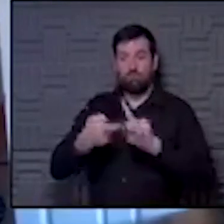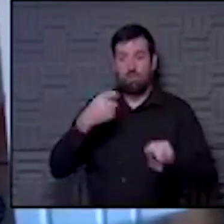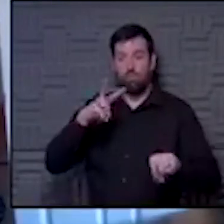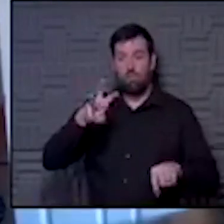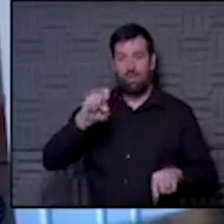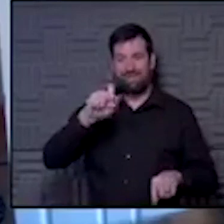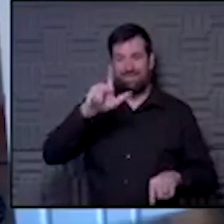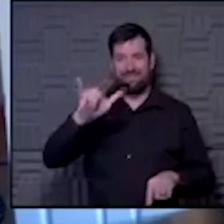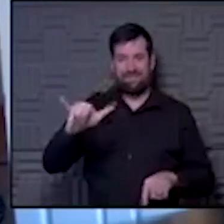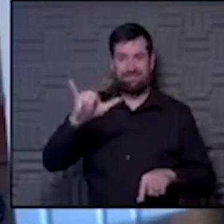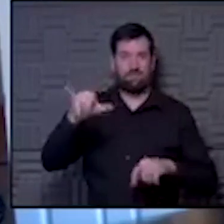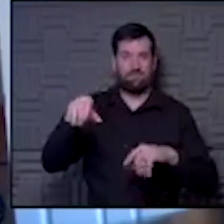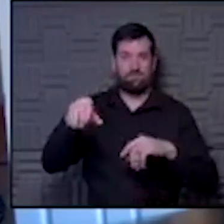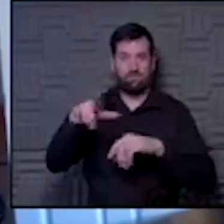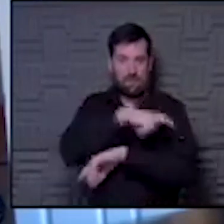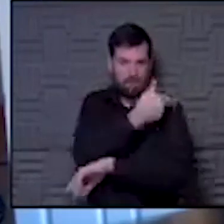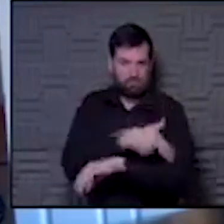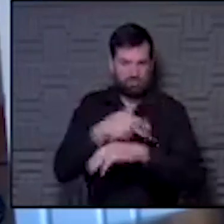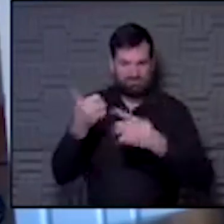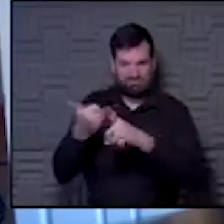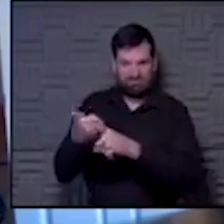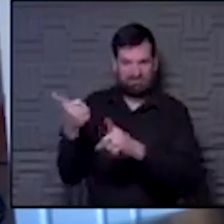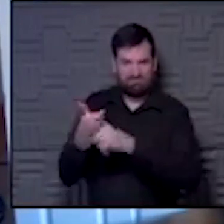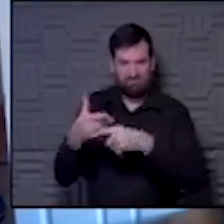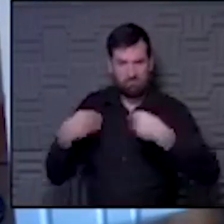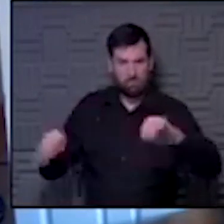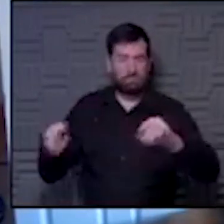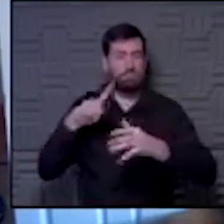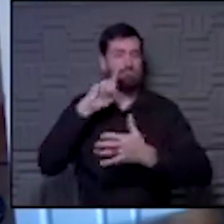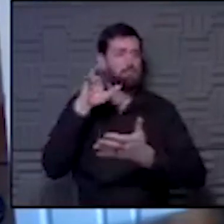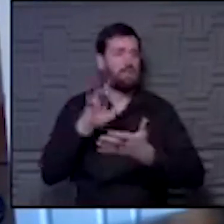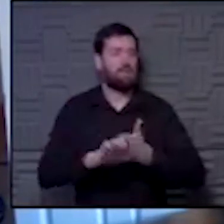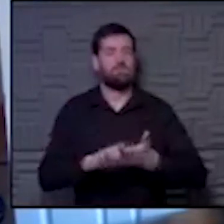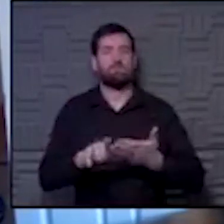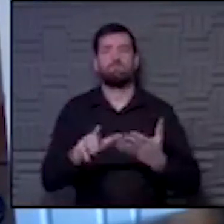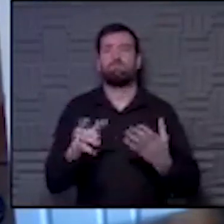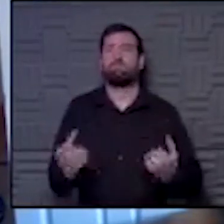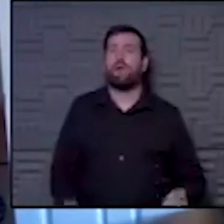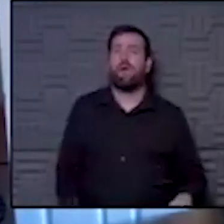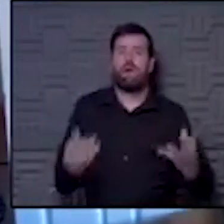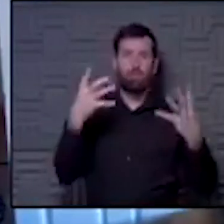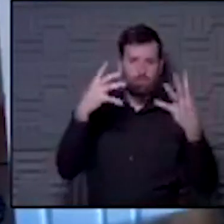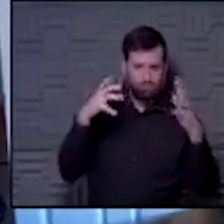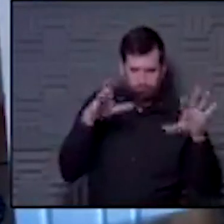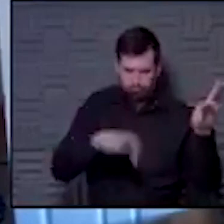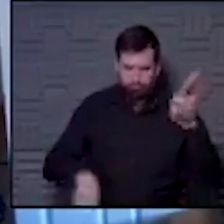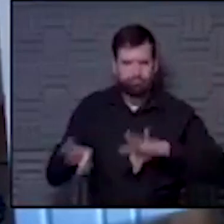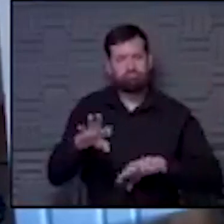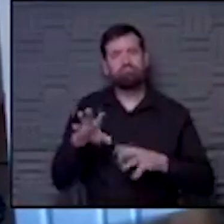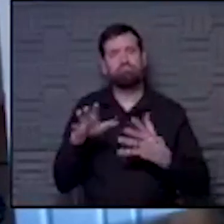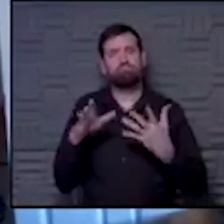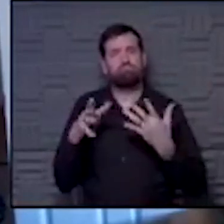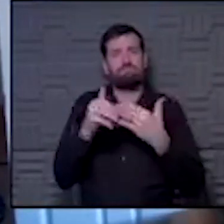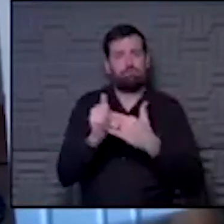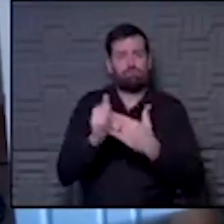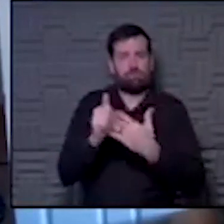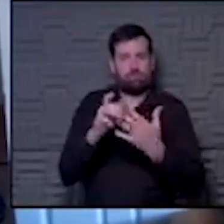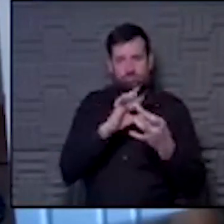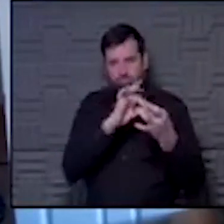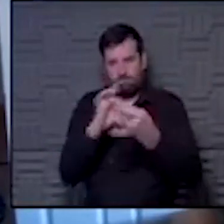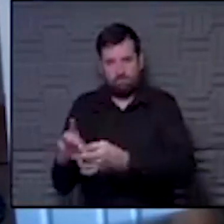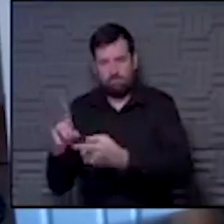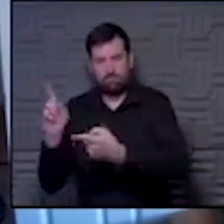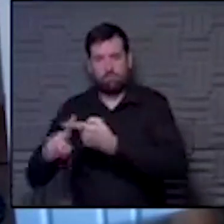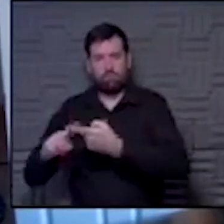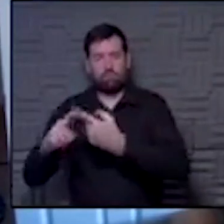Hospital years ago. They began to believe that the quality and quantity of leadership in a community is directly related to the